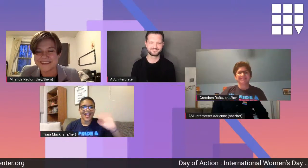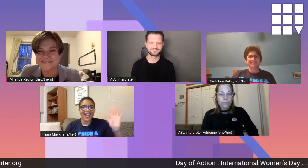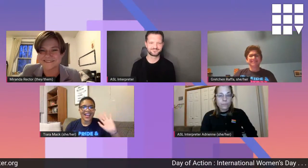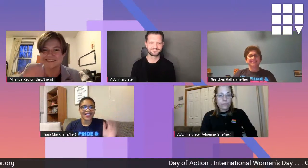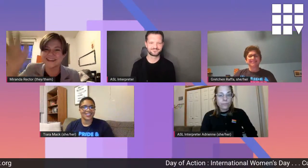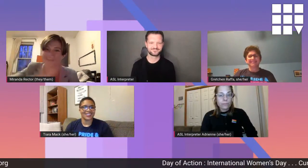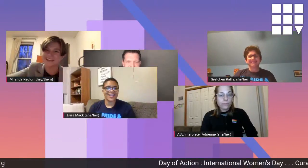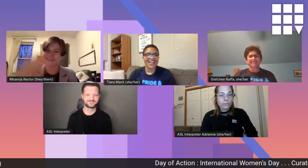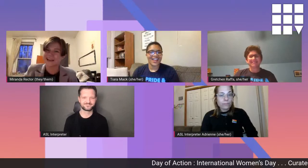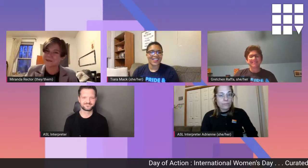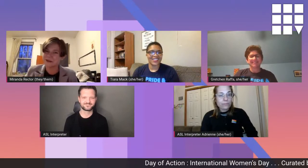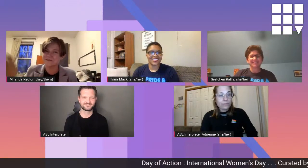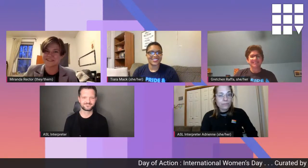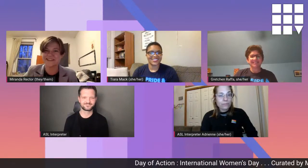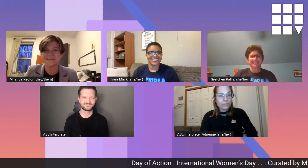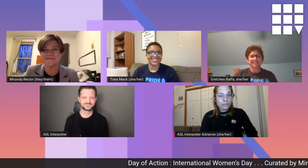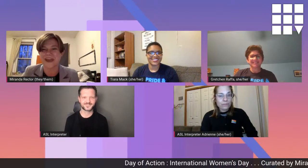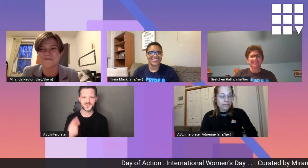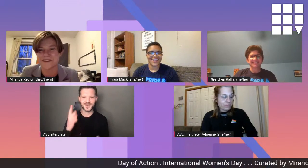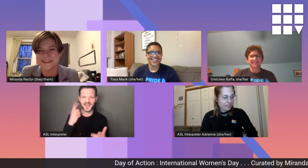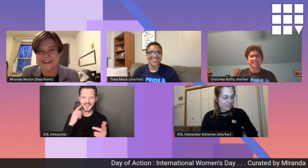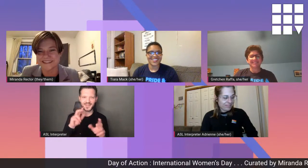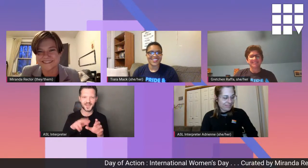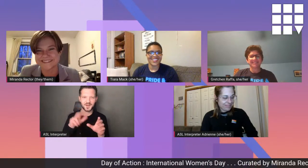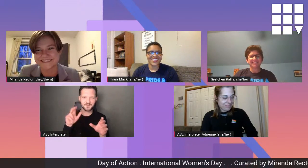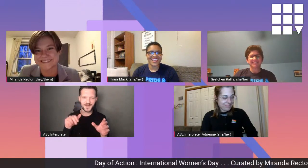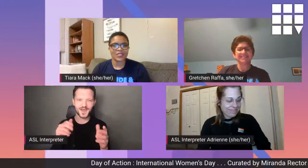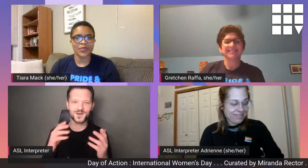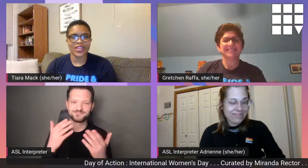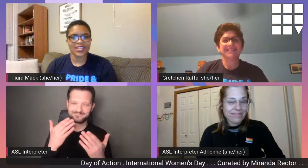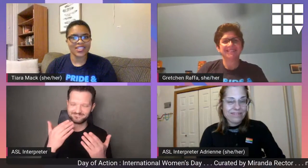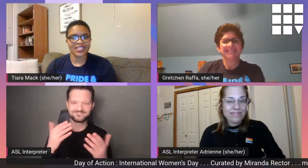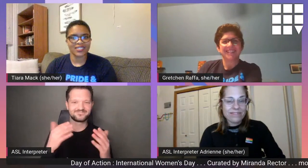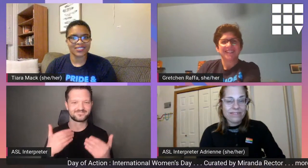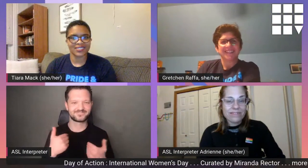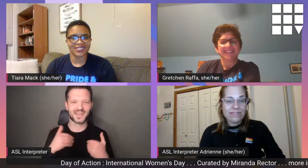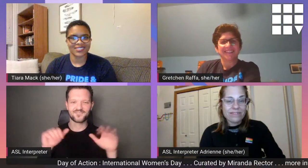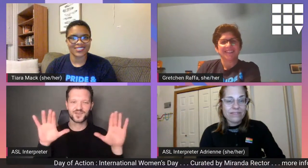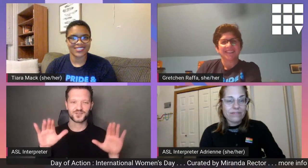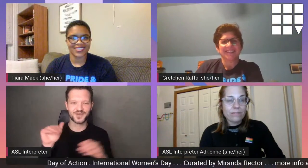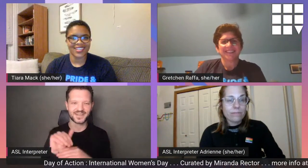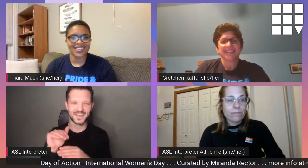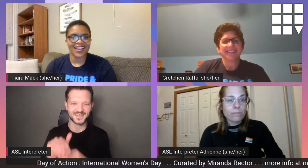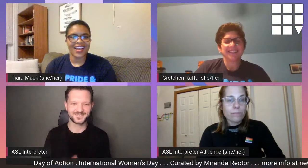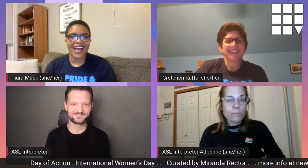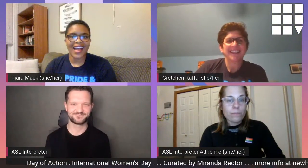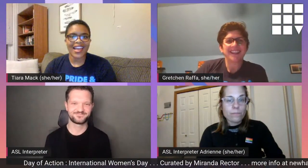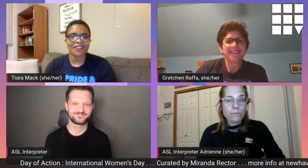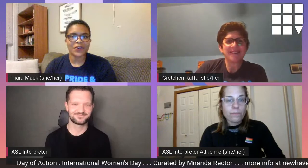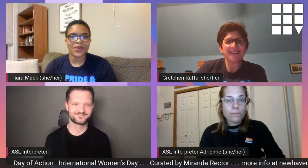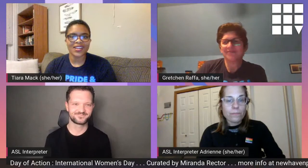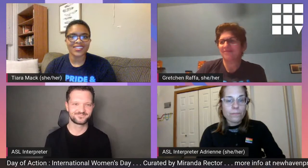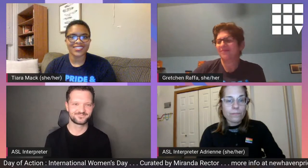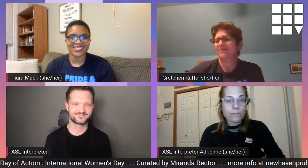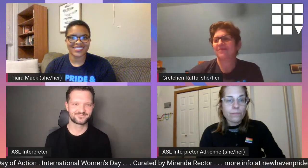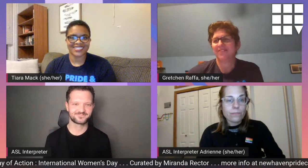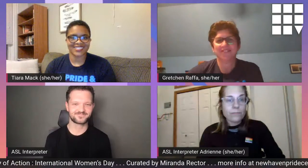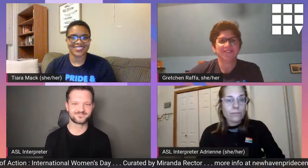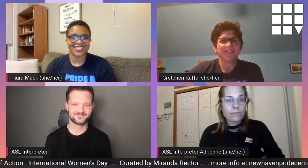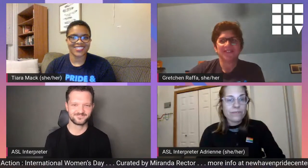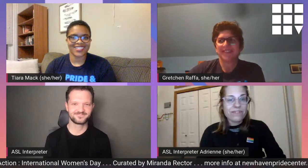All right. And I think I am out. Thank you. Have a great night. Thanks, Miranda. Hi,